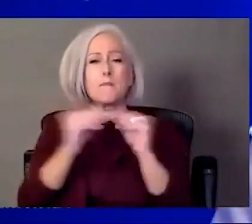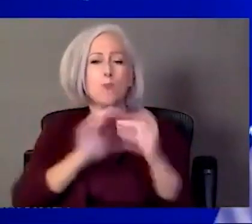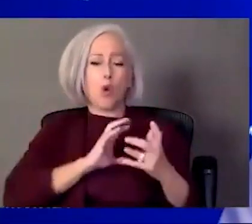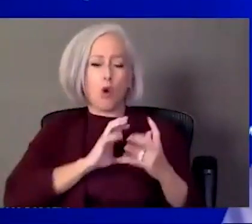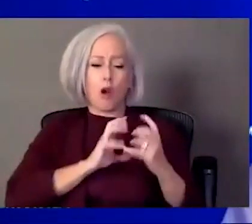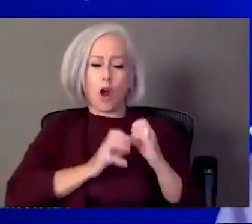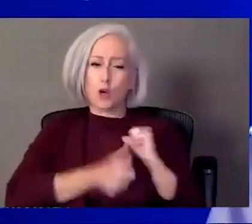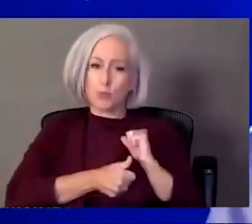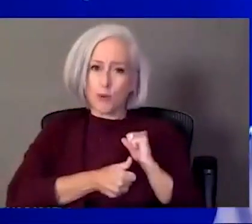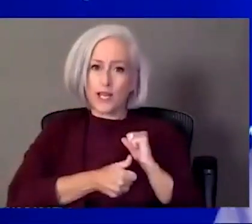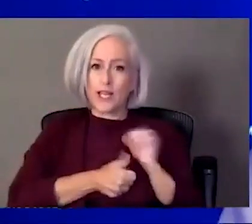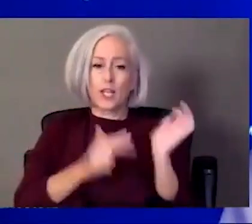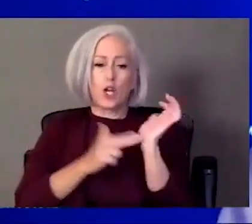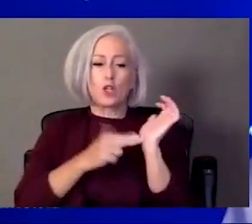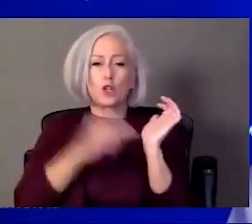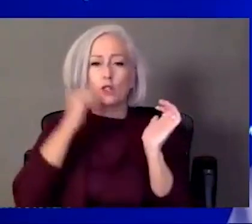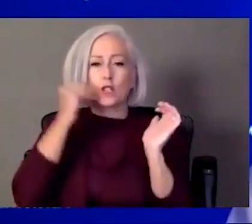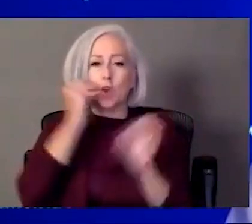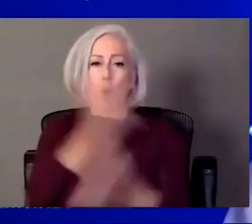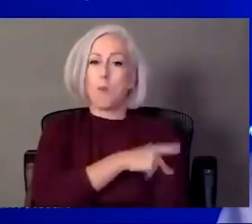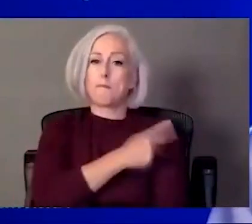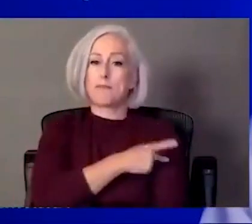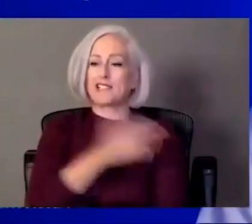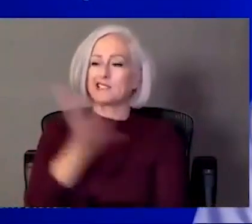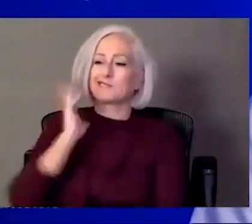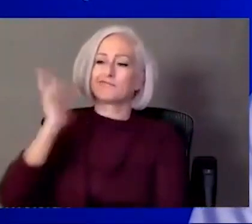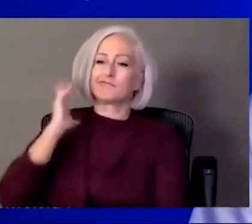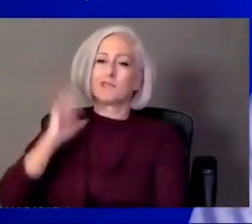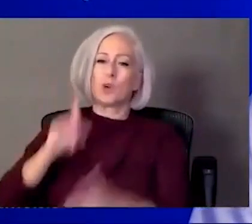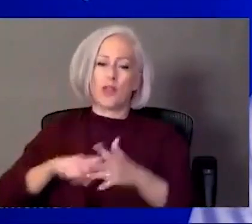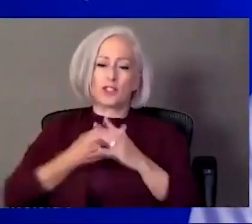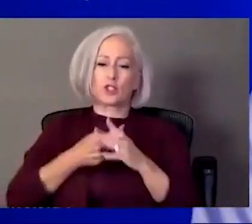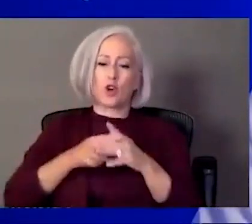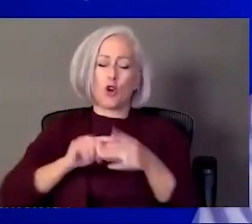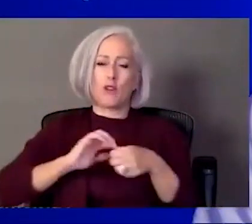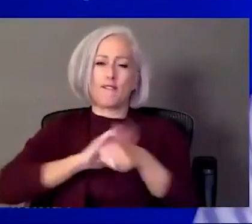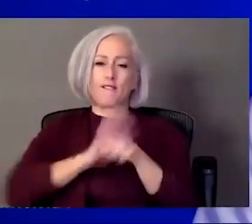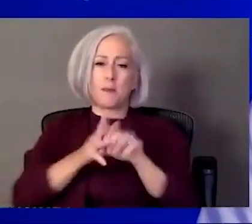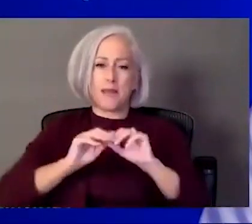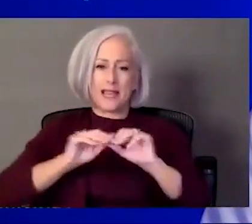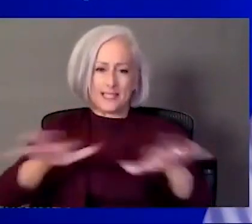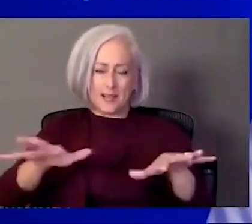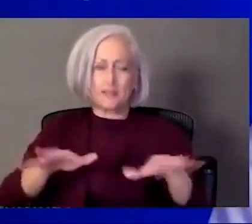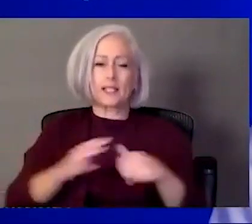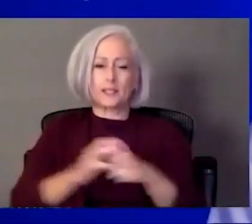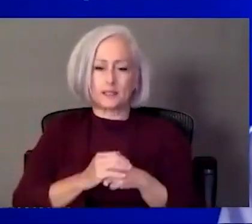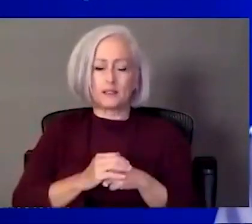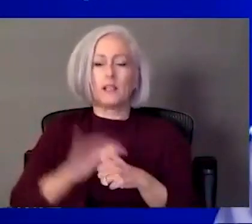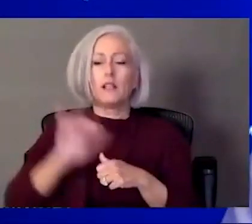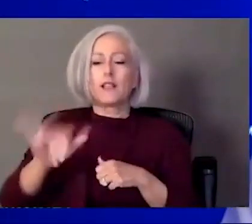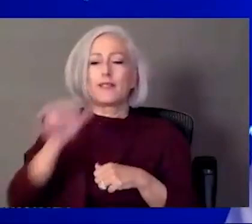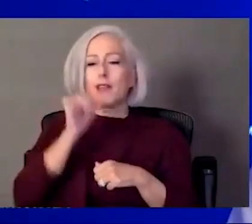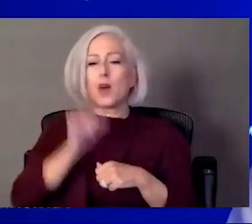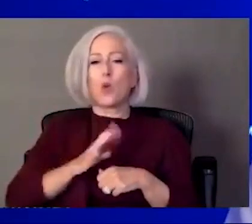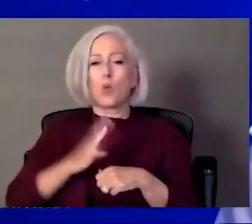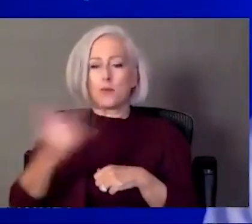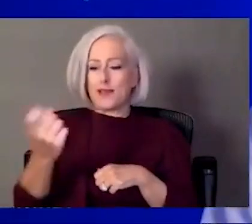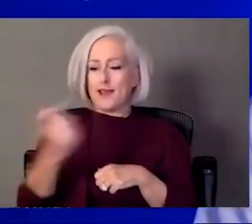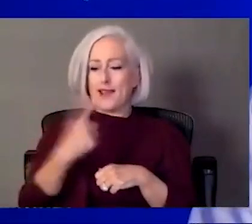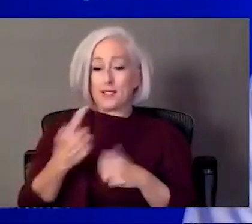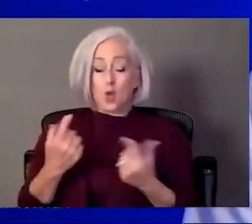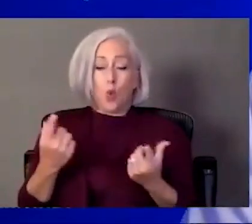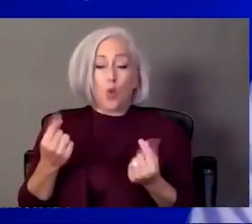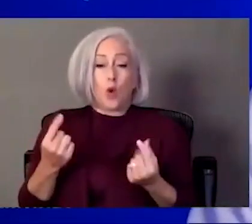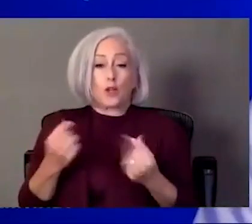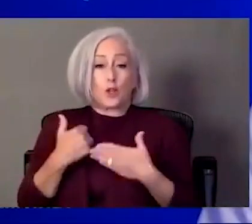home patient I saw early on in the pandemic. When she asked me, what can you do to help me? And my